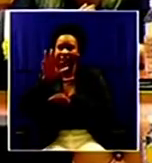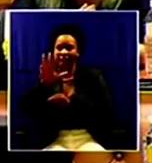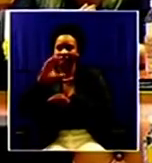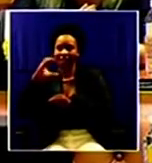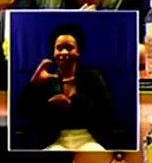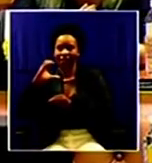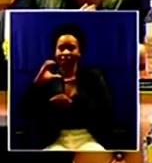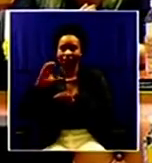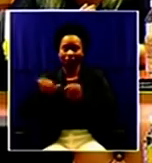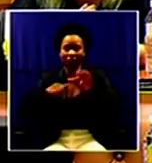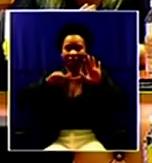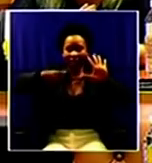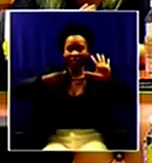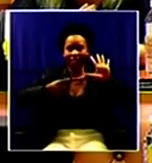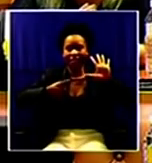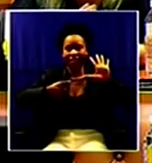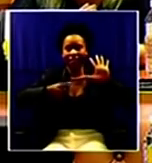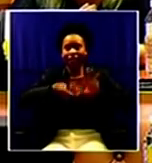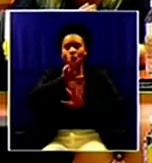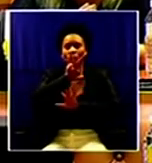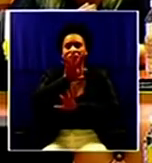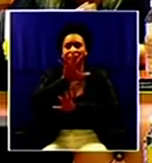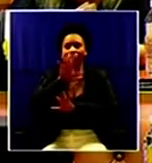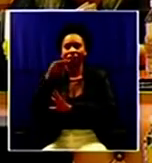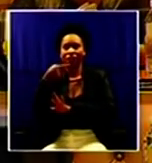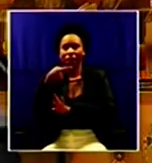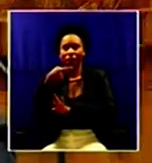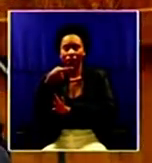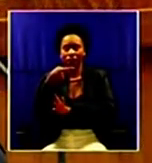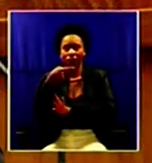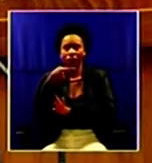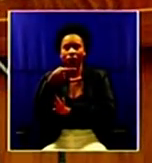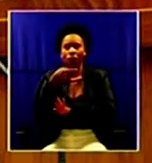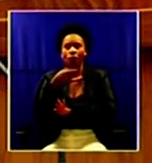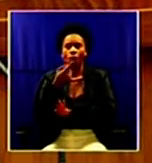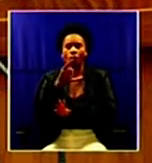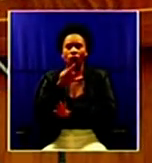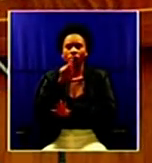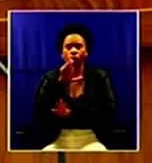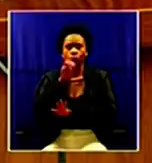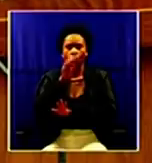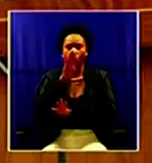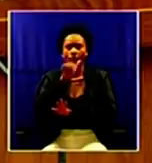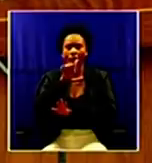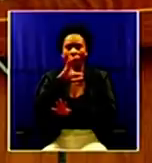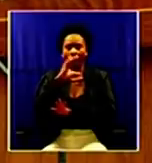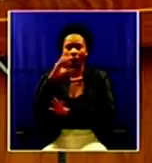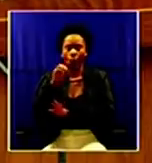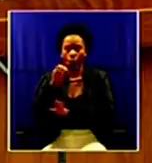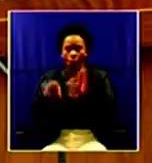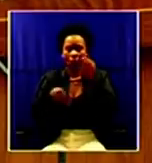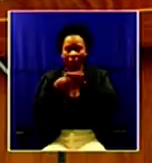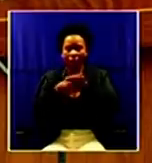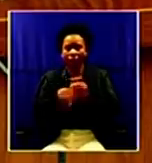Next, 25 grams of piped tobacco will cost an extra